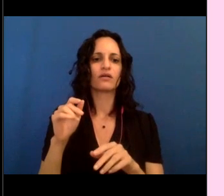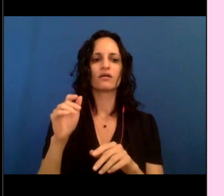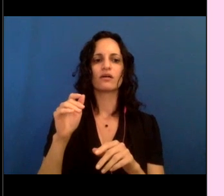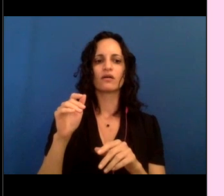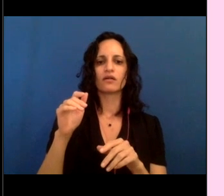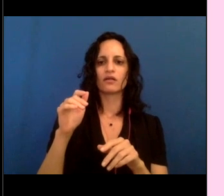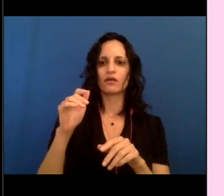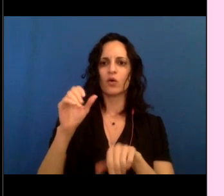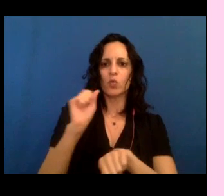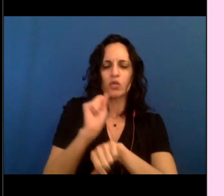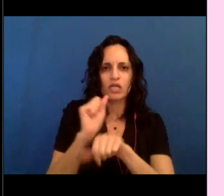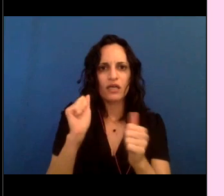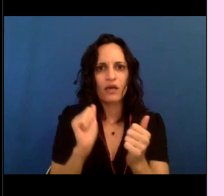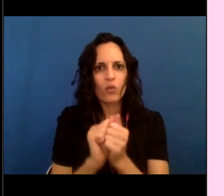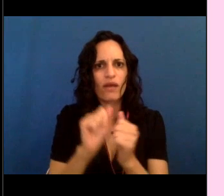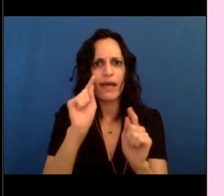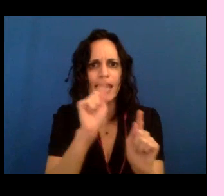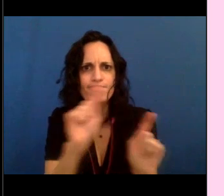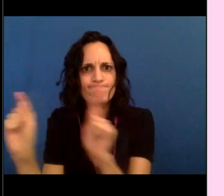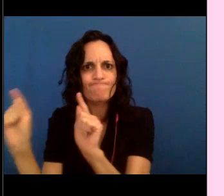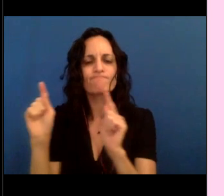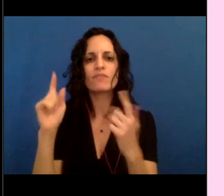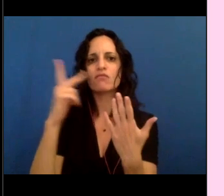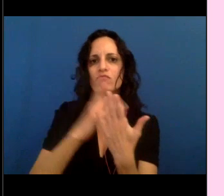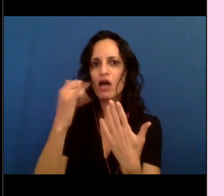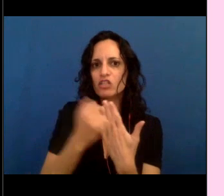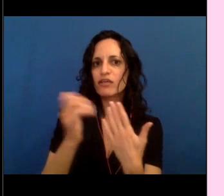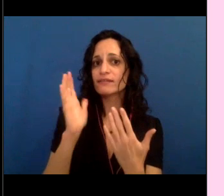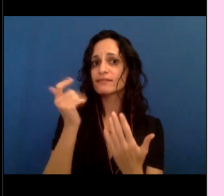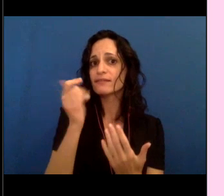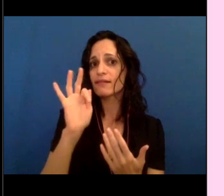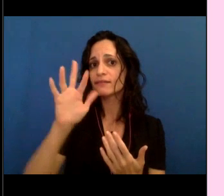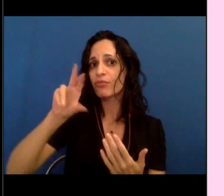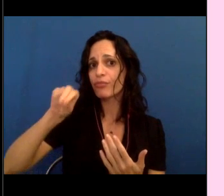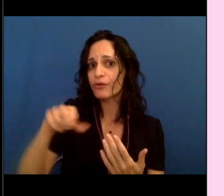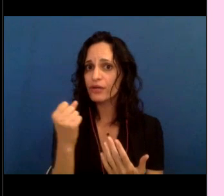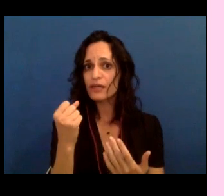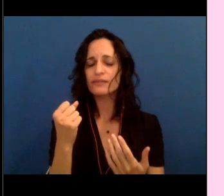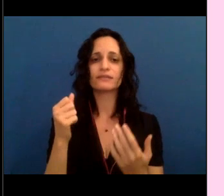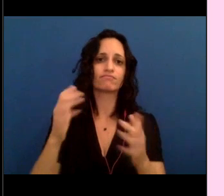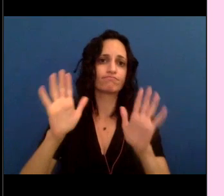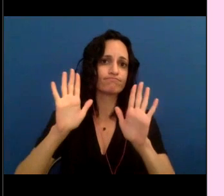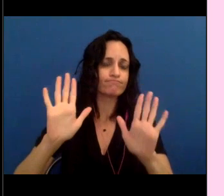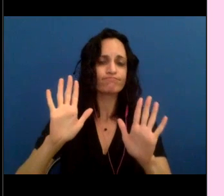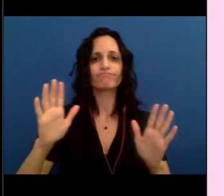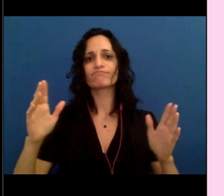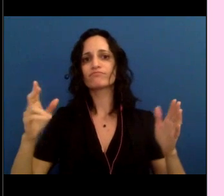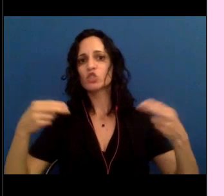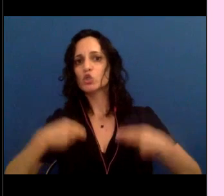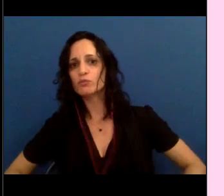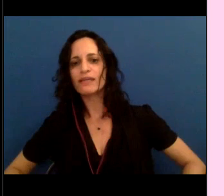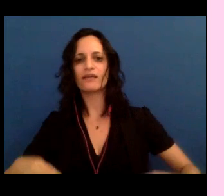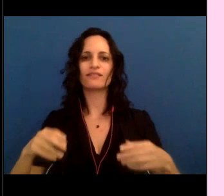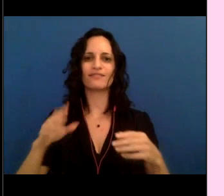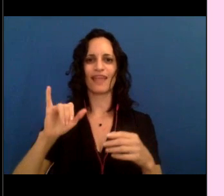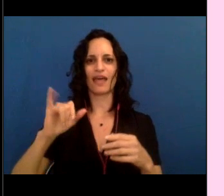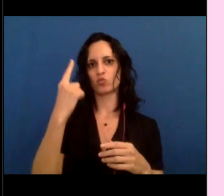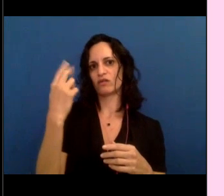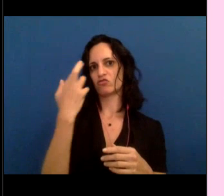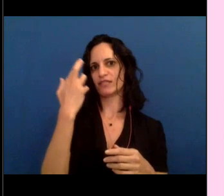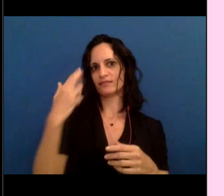and 40s. She's an all-around dope human being. And it's one of the reasons, as you'll see, that I got into